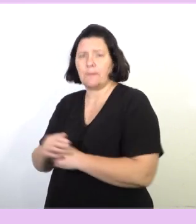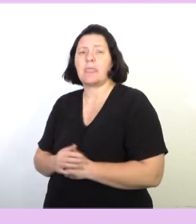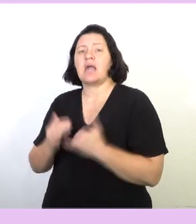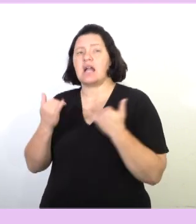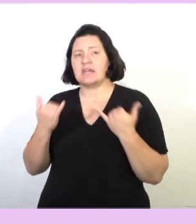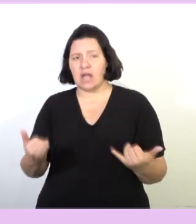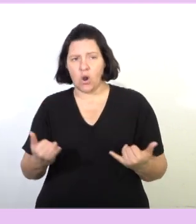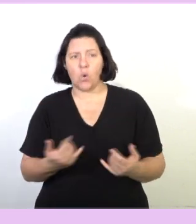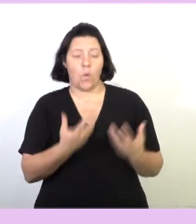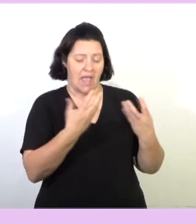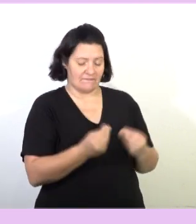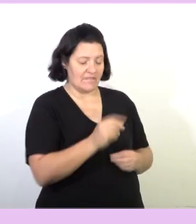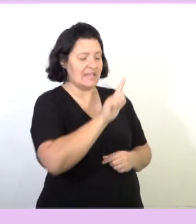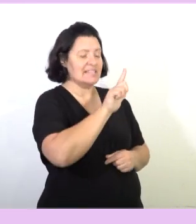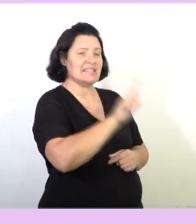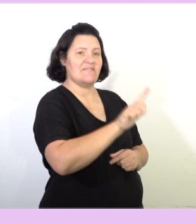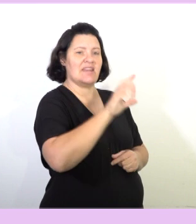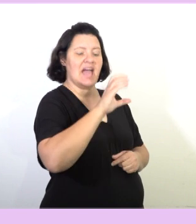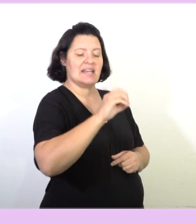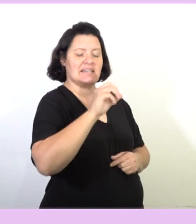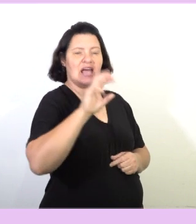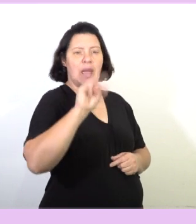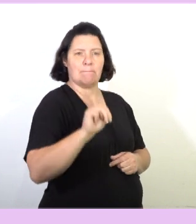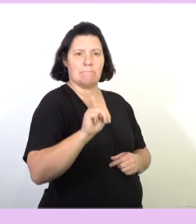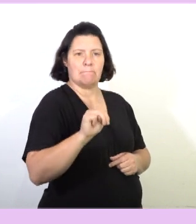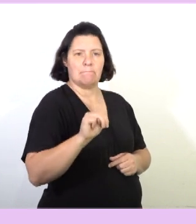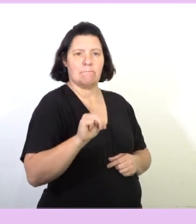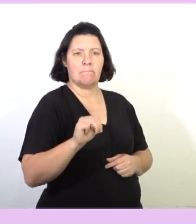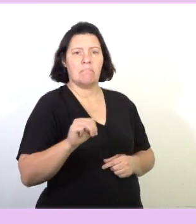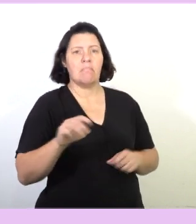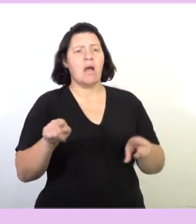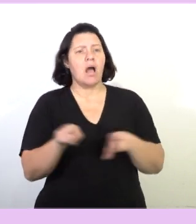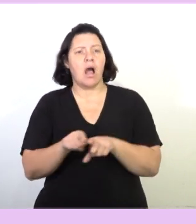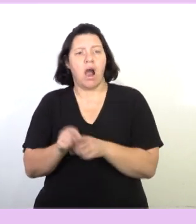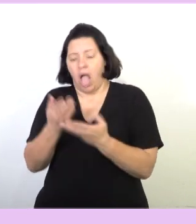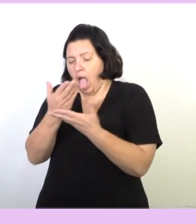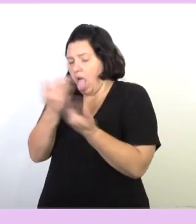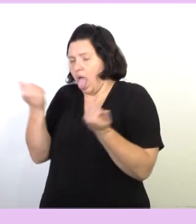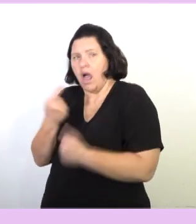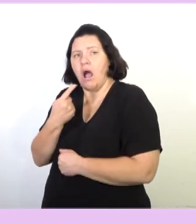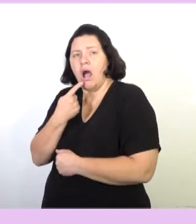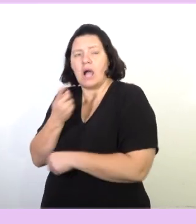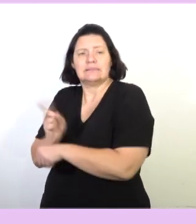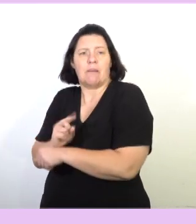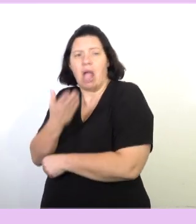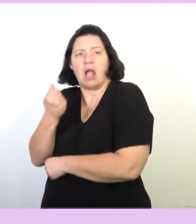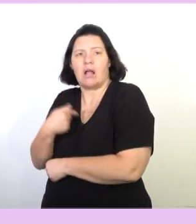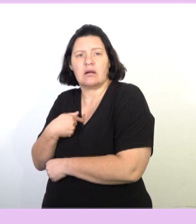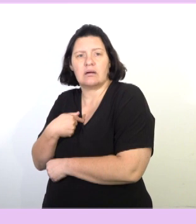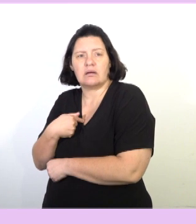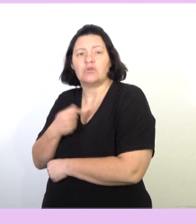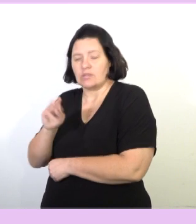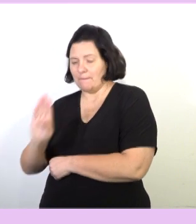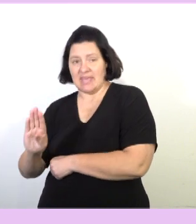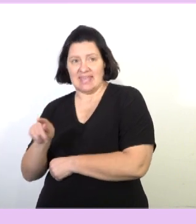However, in this case, we have 700 meters. And then we want to determine the time